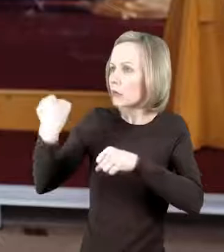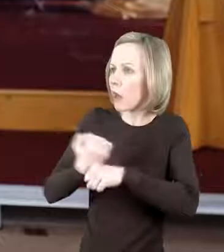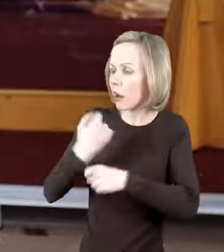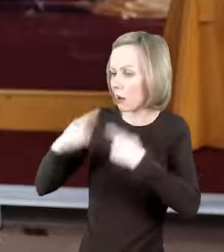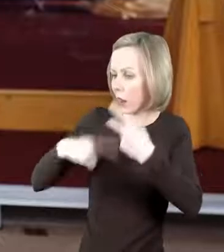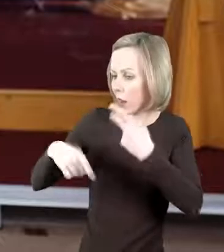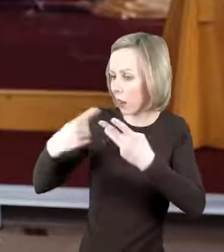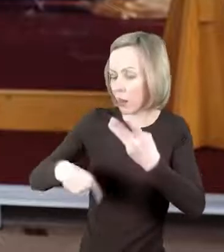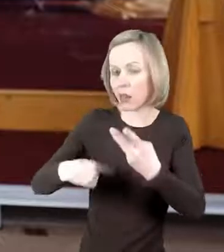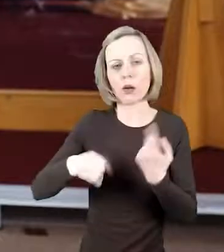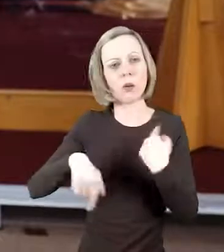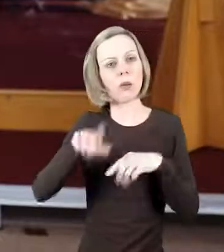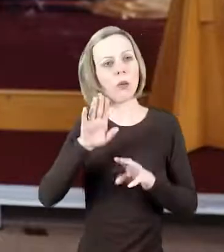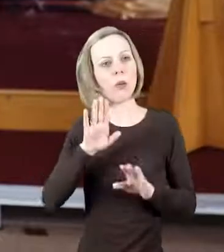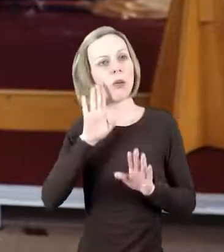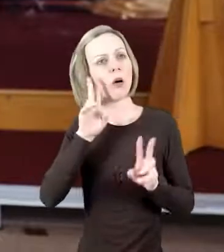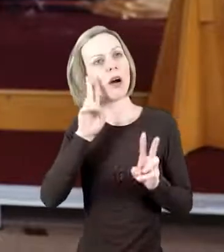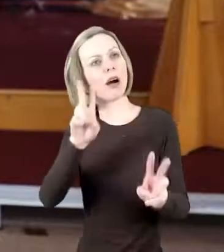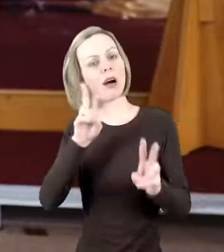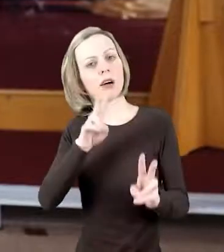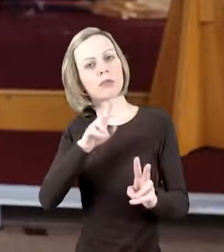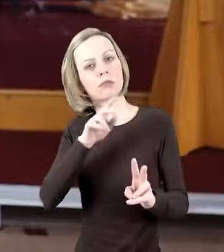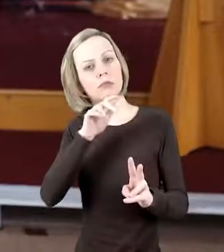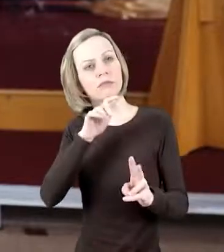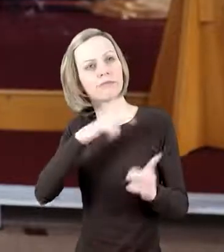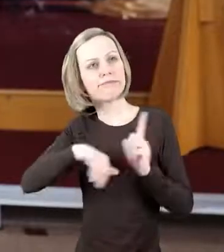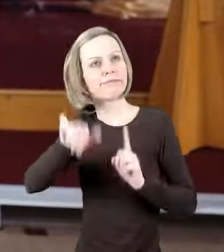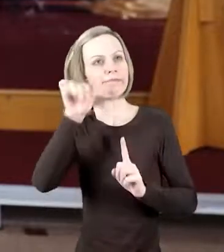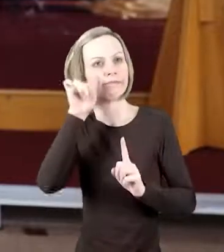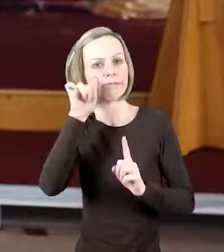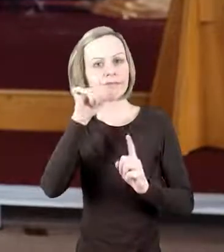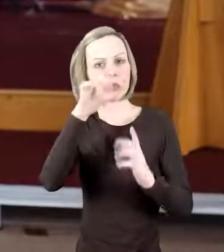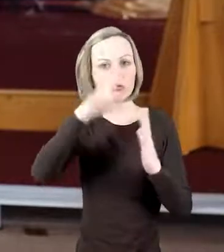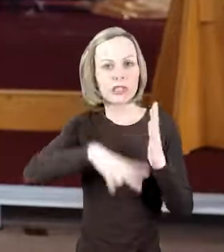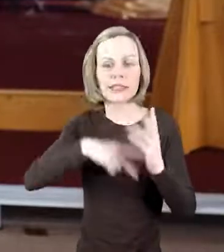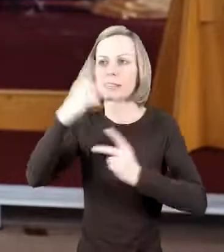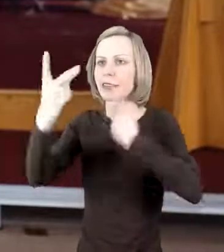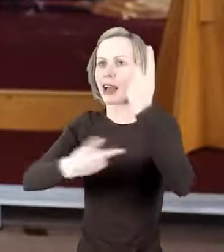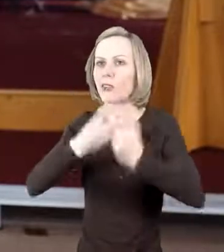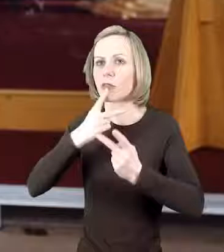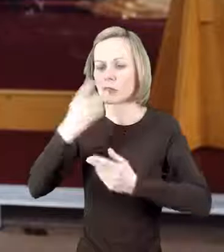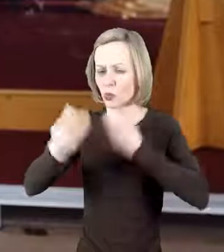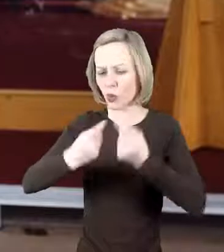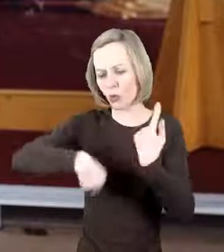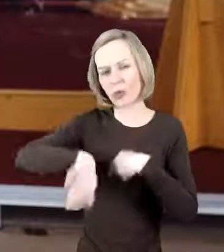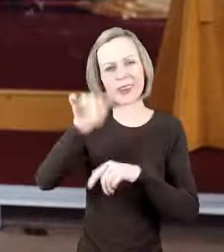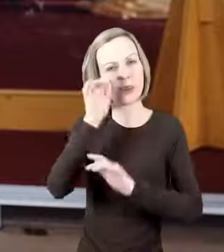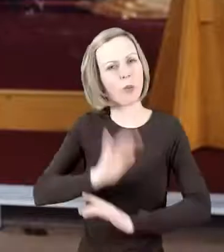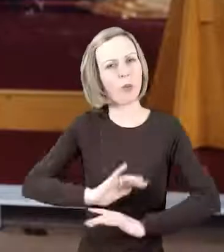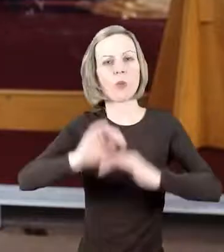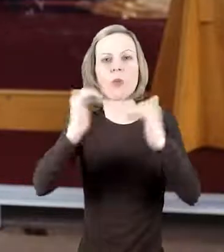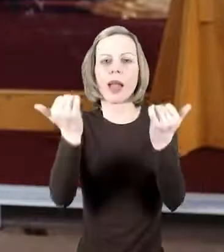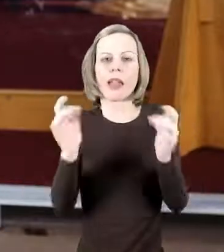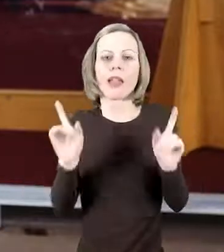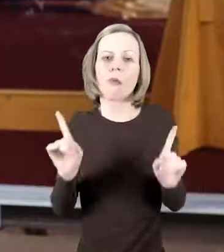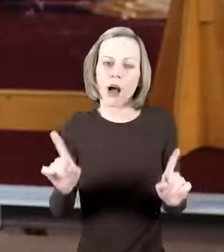to familiar readings and carols, and to hear again the story we know so well,